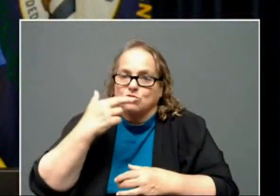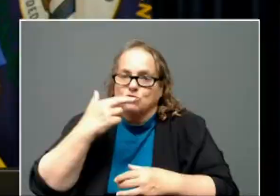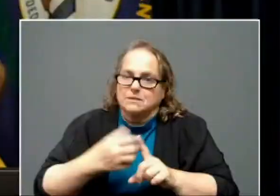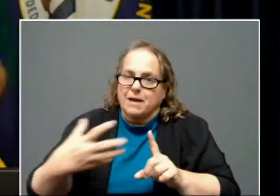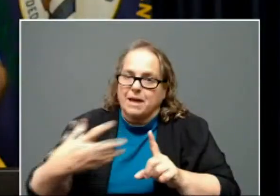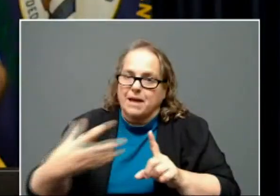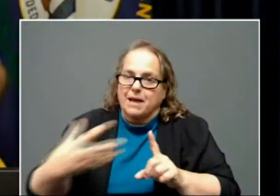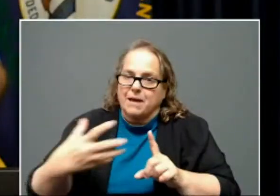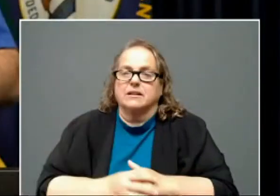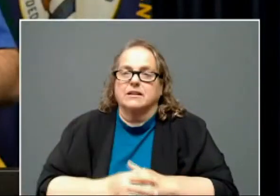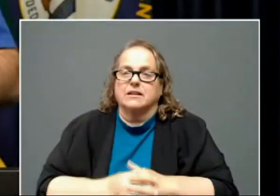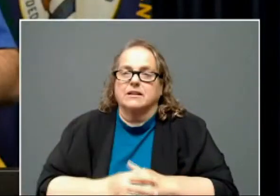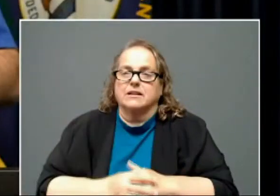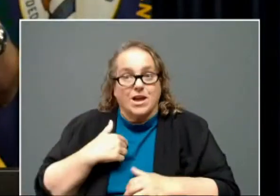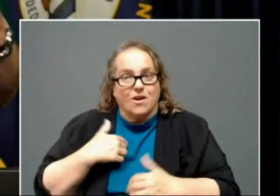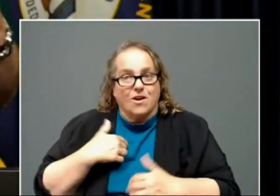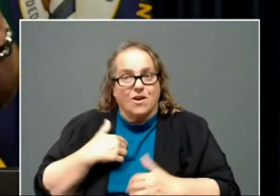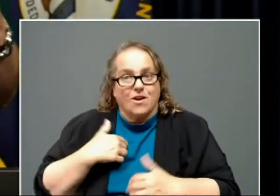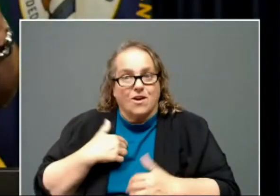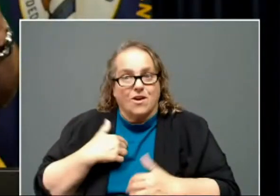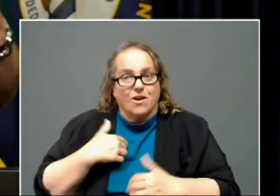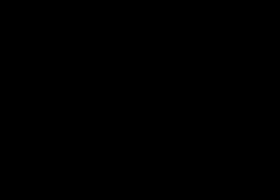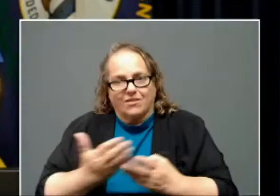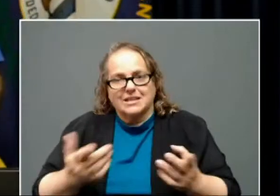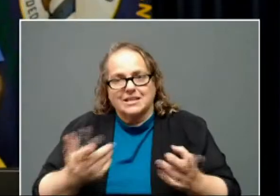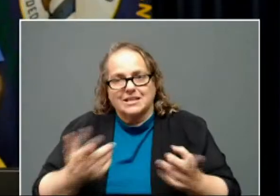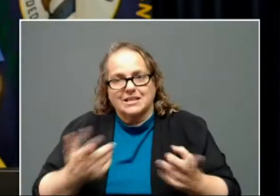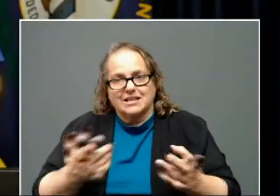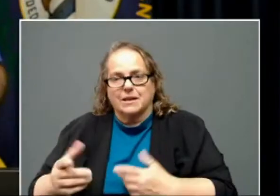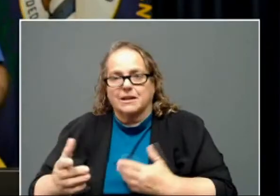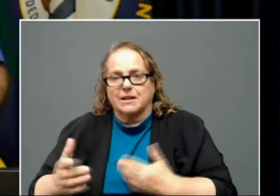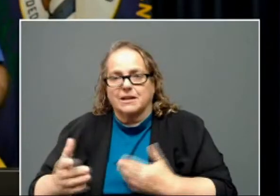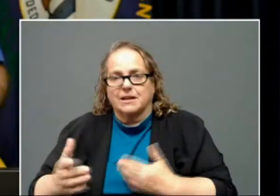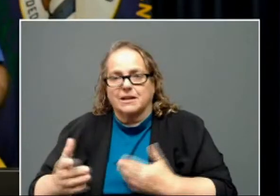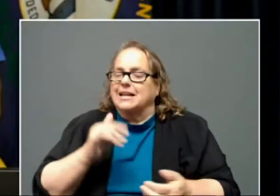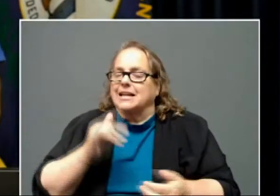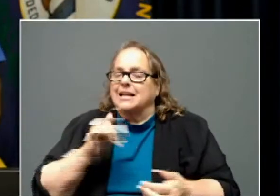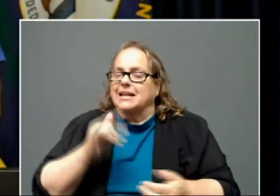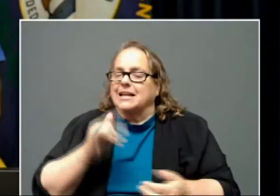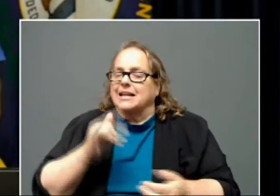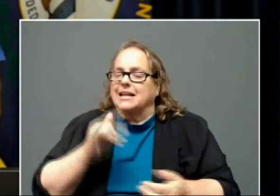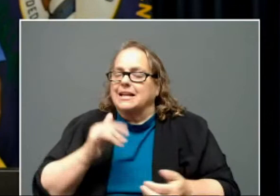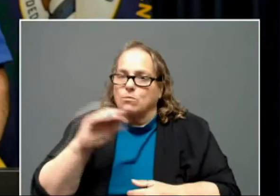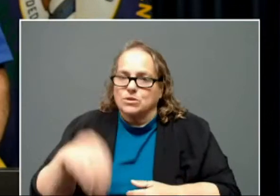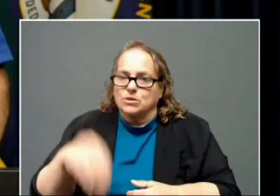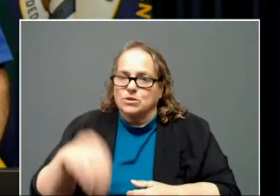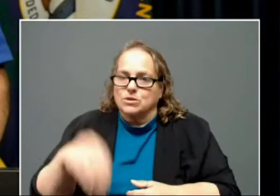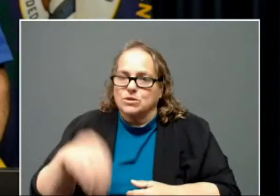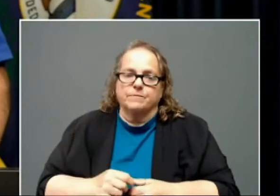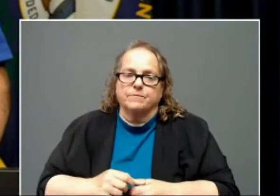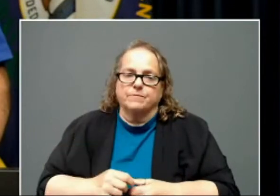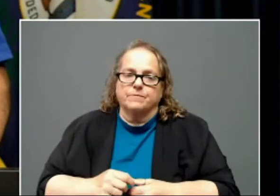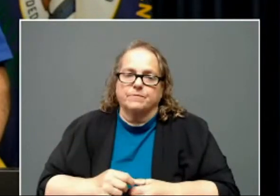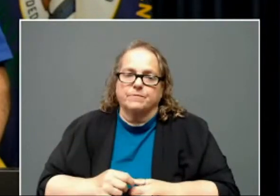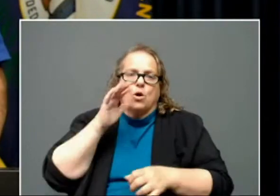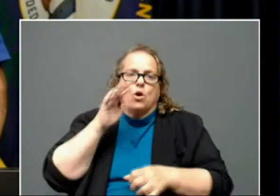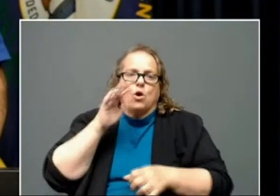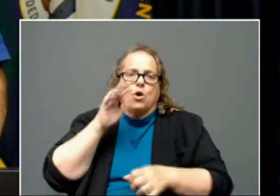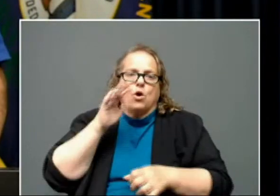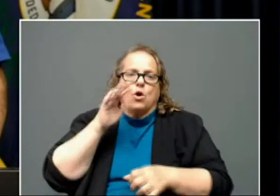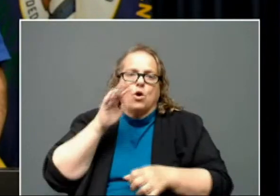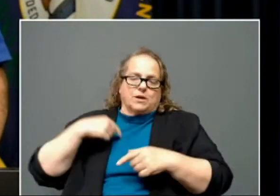making it happen despite the fact that it's not 100%. And again, we're gonna work on loosening as we go. But let's